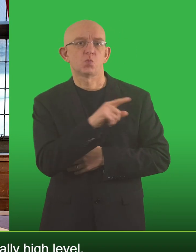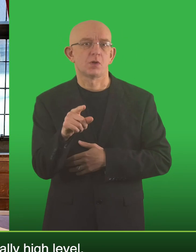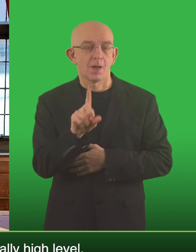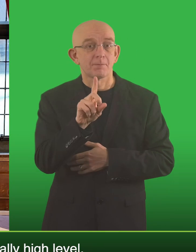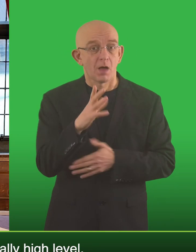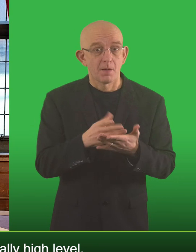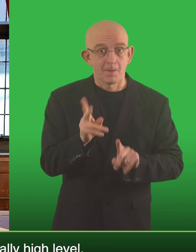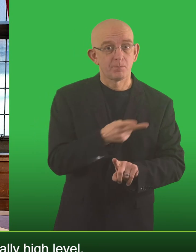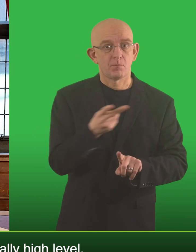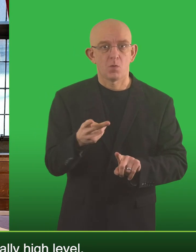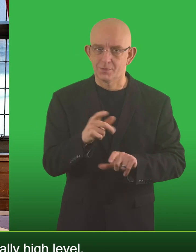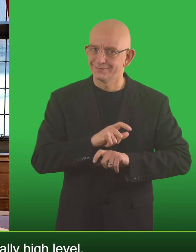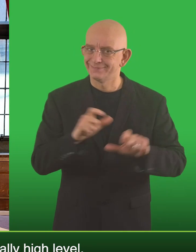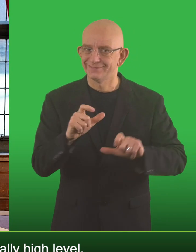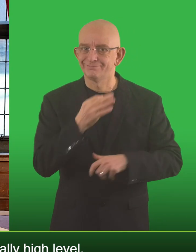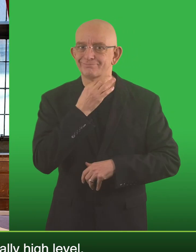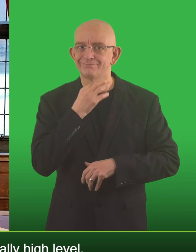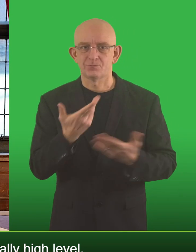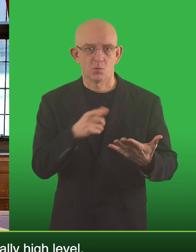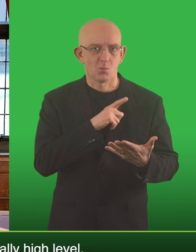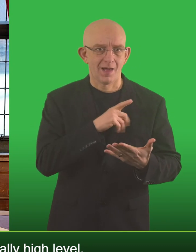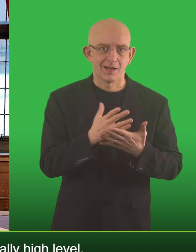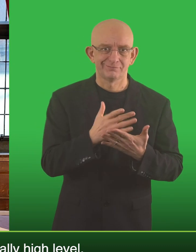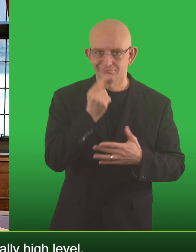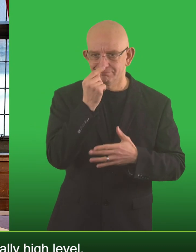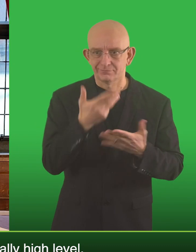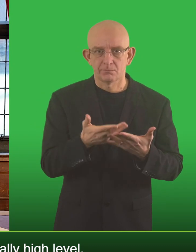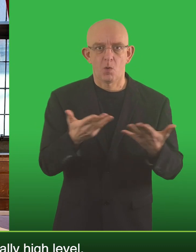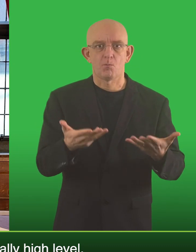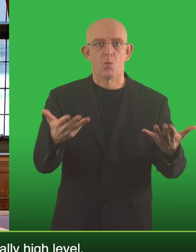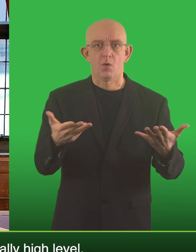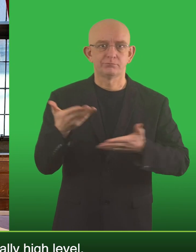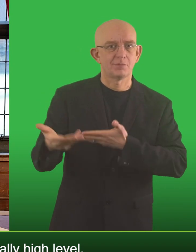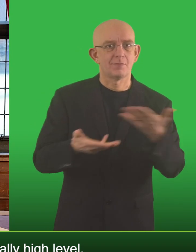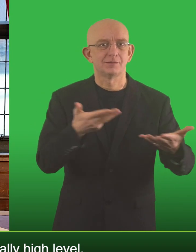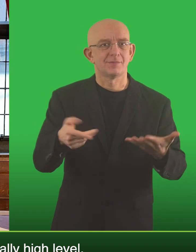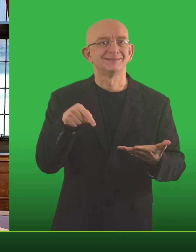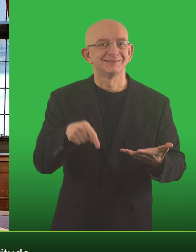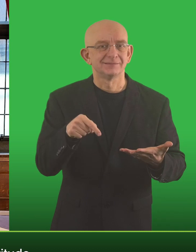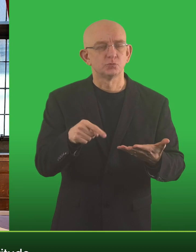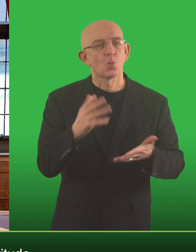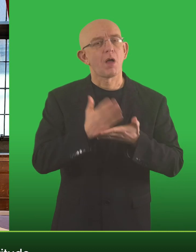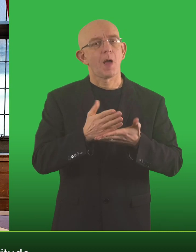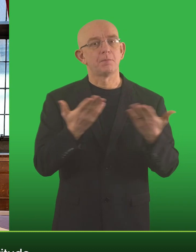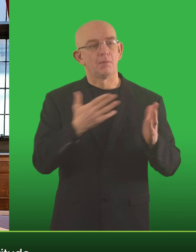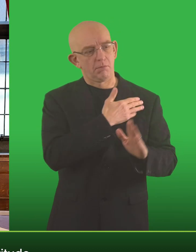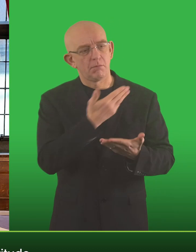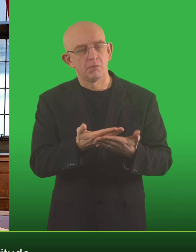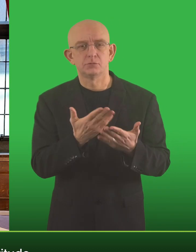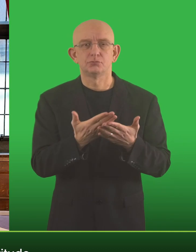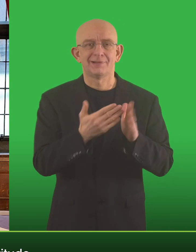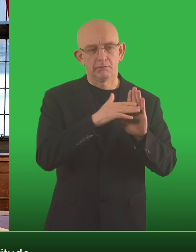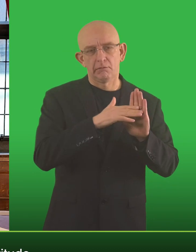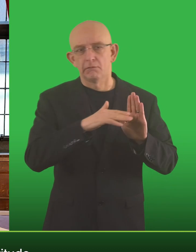but both remain at a really high level, and there's obviously capacity for further growth there. So we've got a